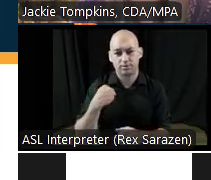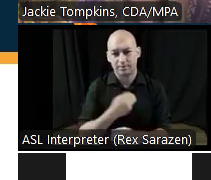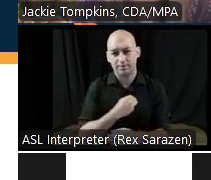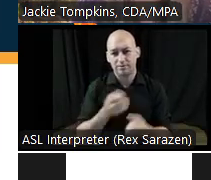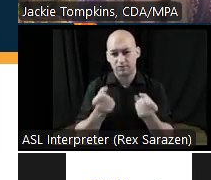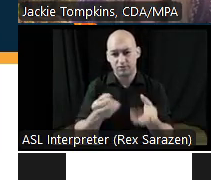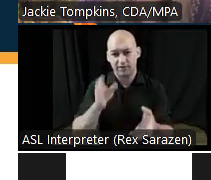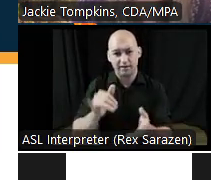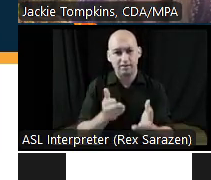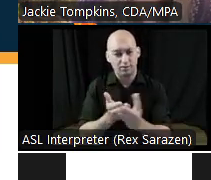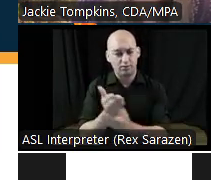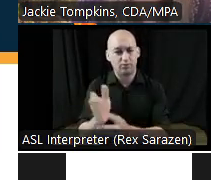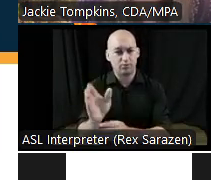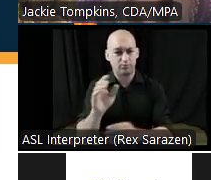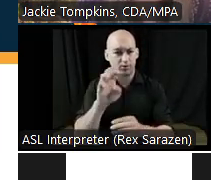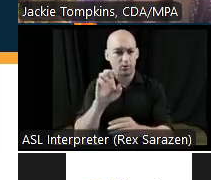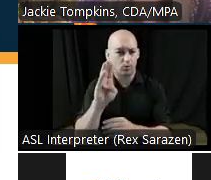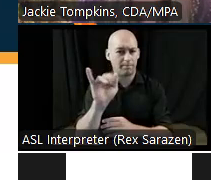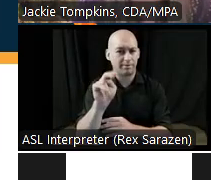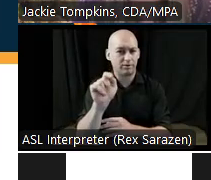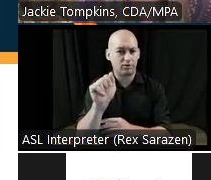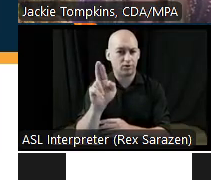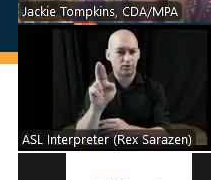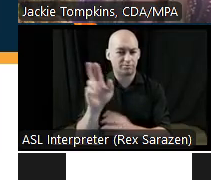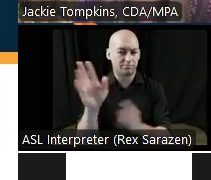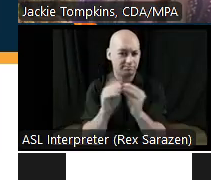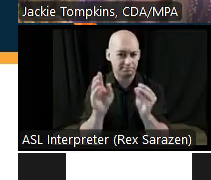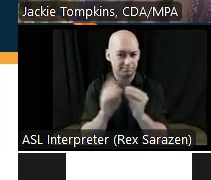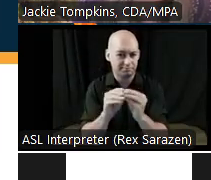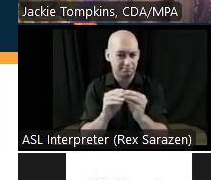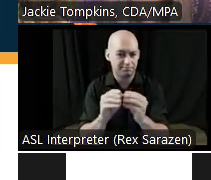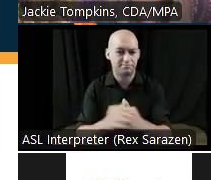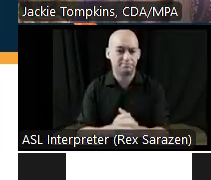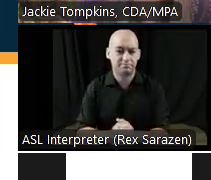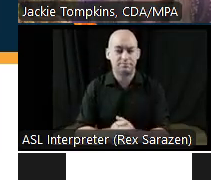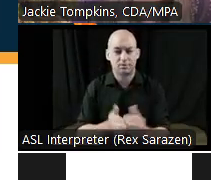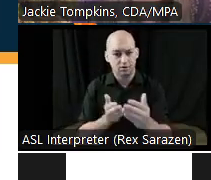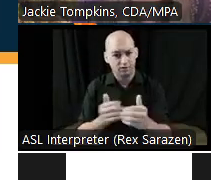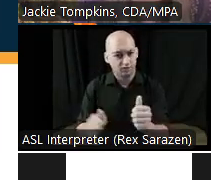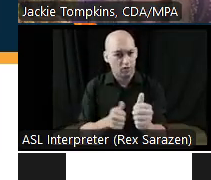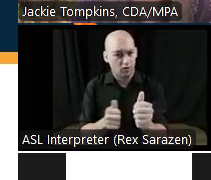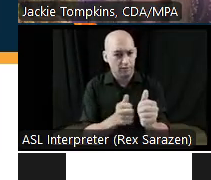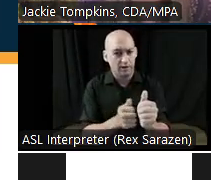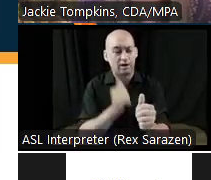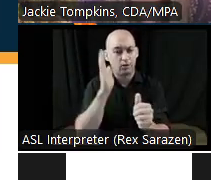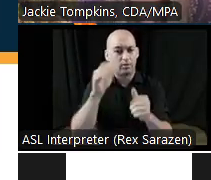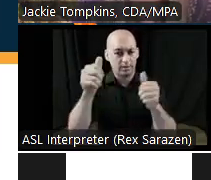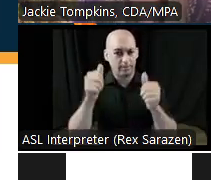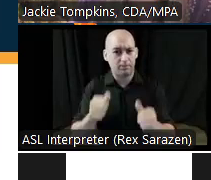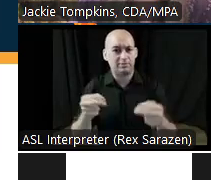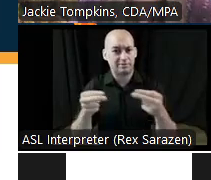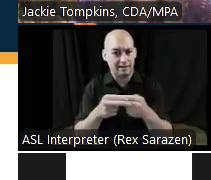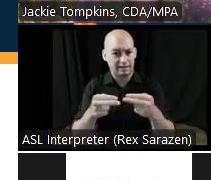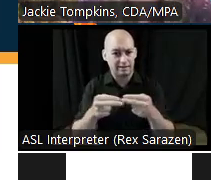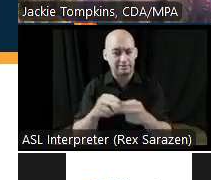webinar. Following today's webinar and meeting, we will be posting the slides, transcript, and recording to